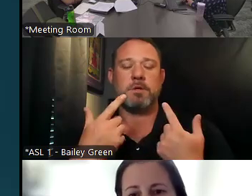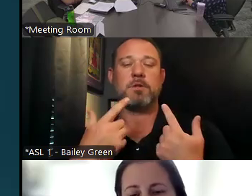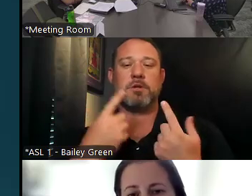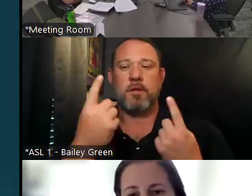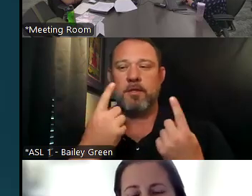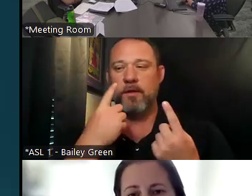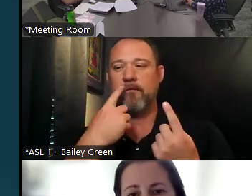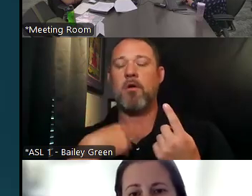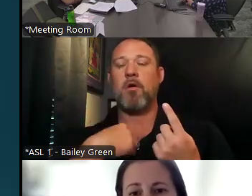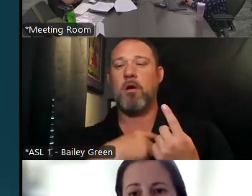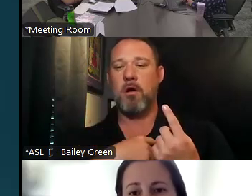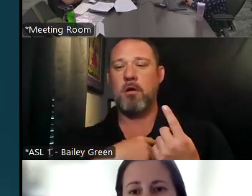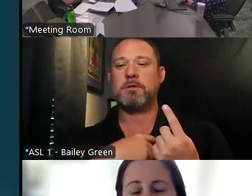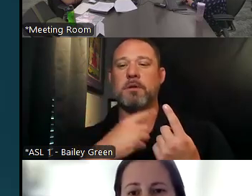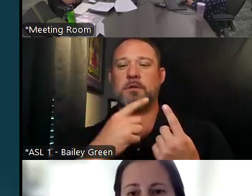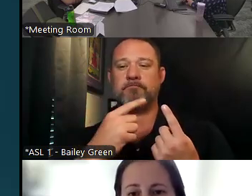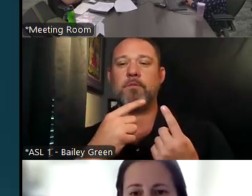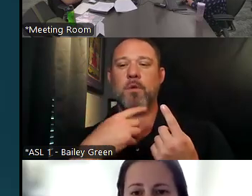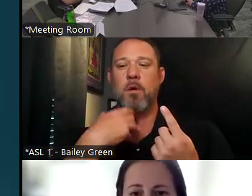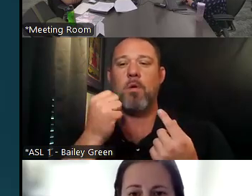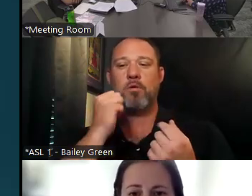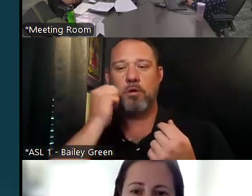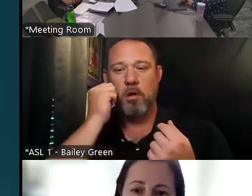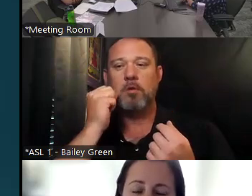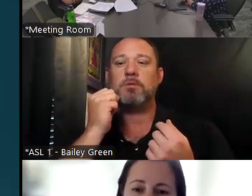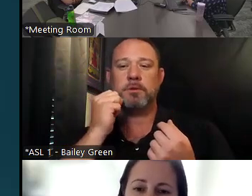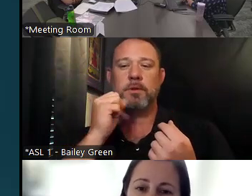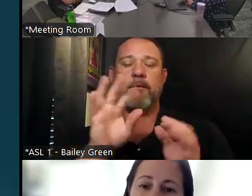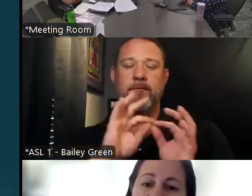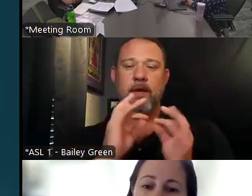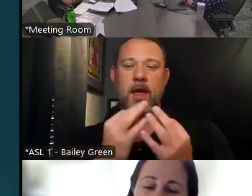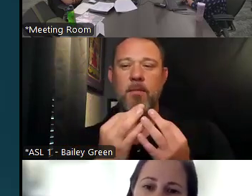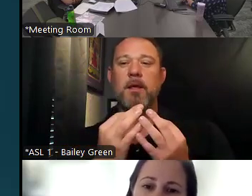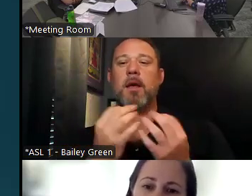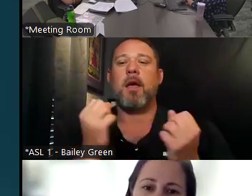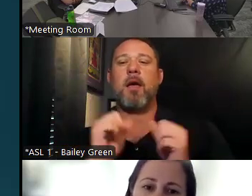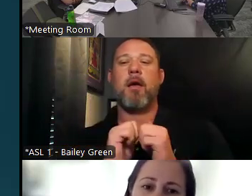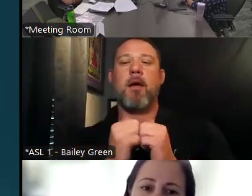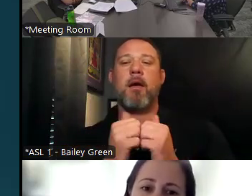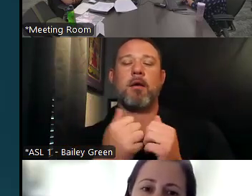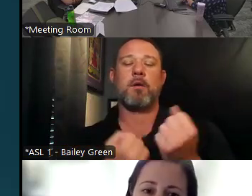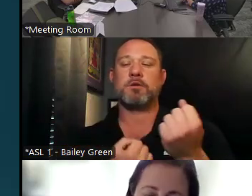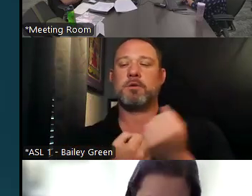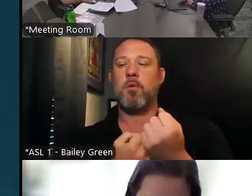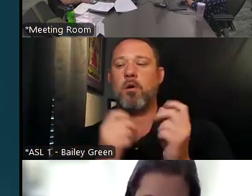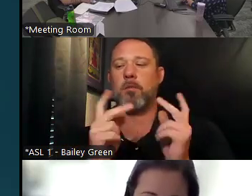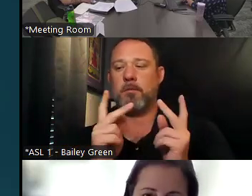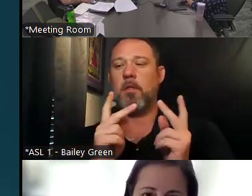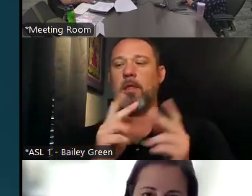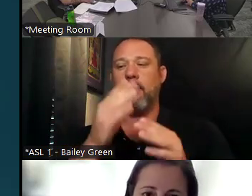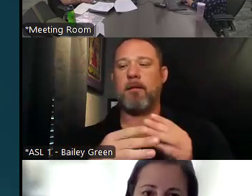those of us that work in this field with older adults with cognitive impairment and their families, is how can we better support people in the end of